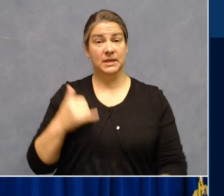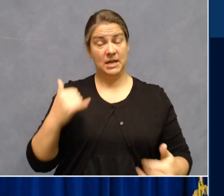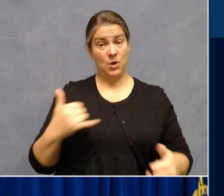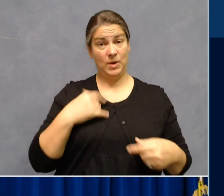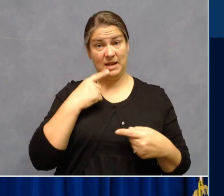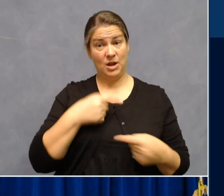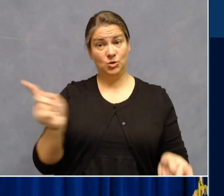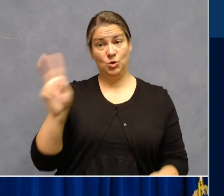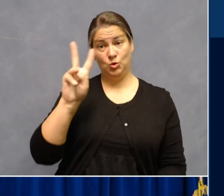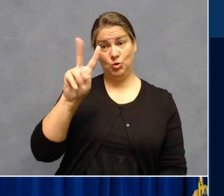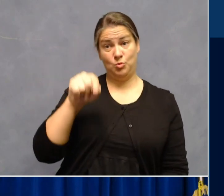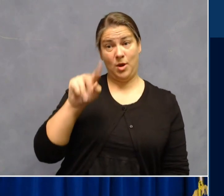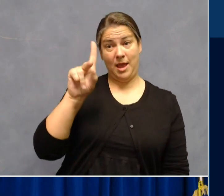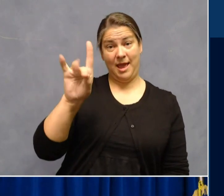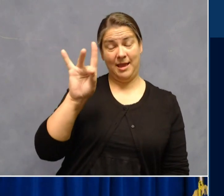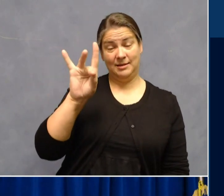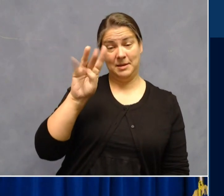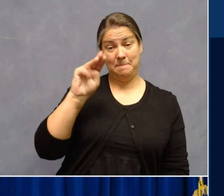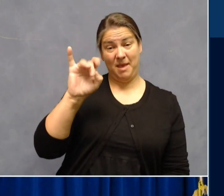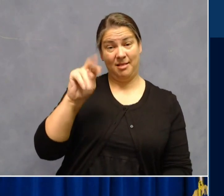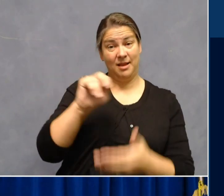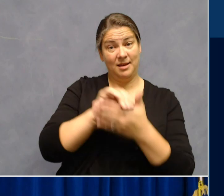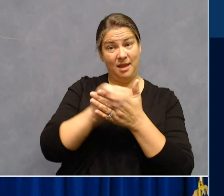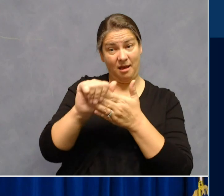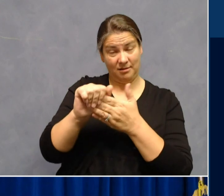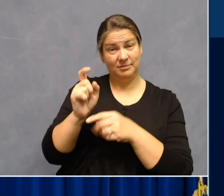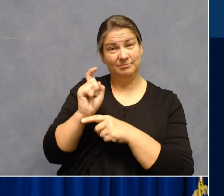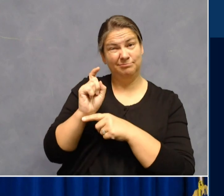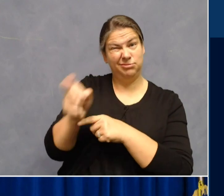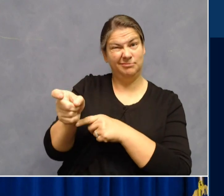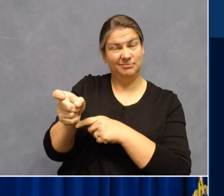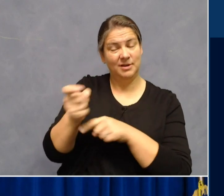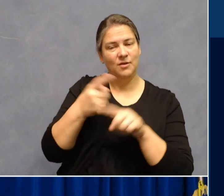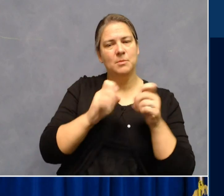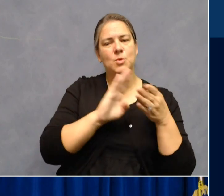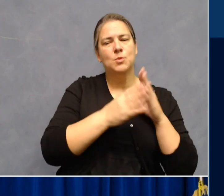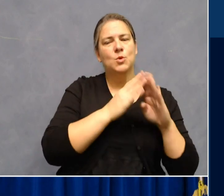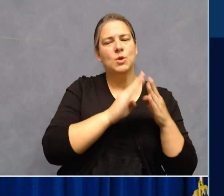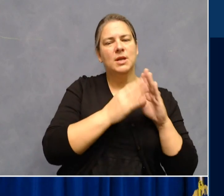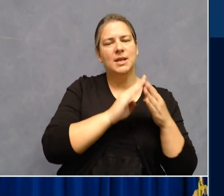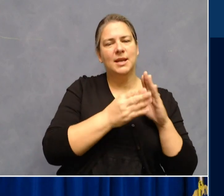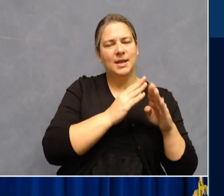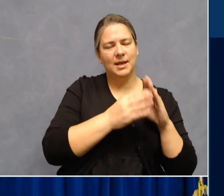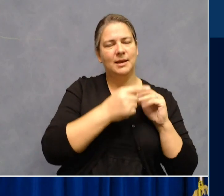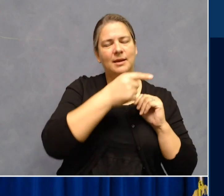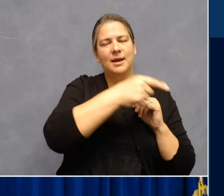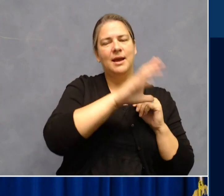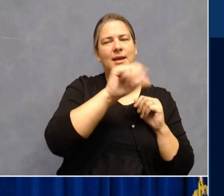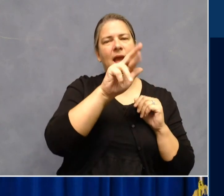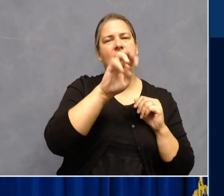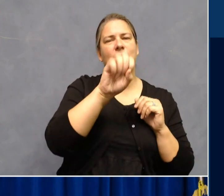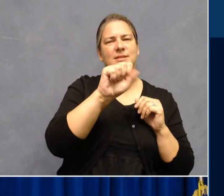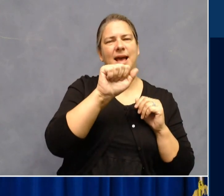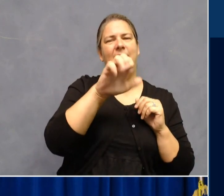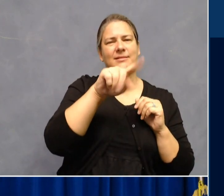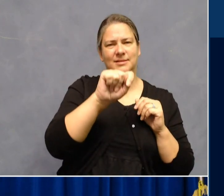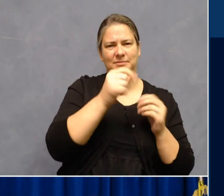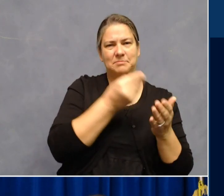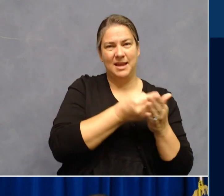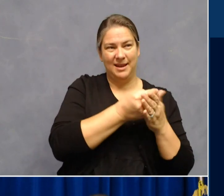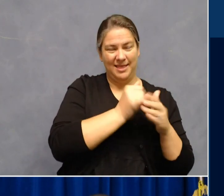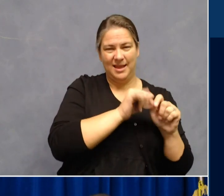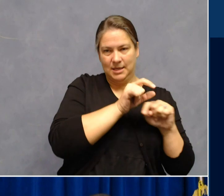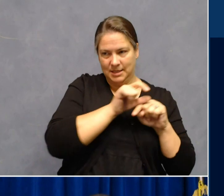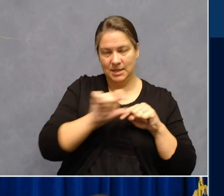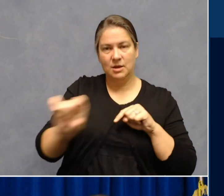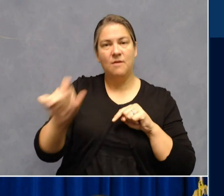million is available through Community Development Block Grant CARES Act funding for 14 Recovery Kentucky centers